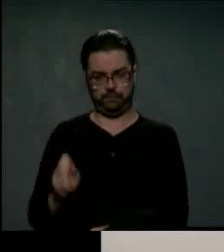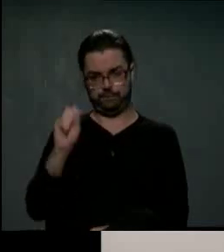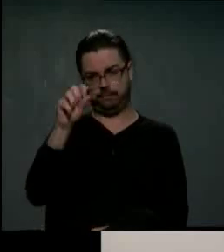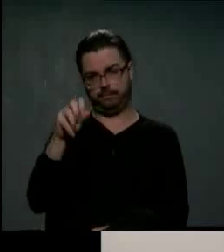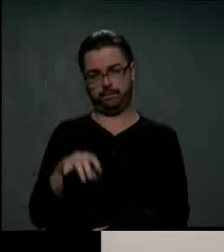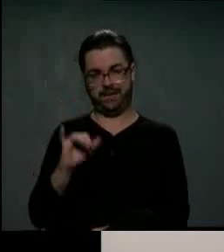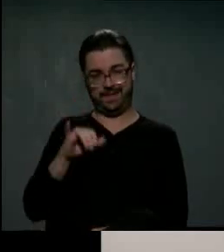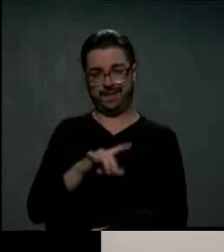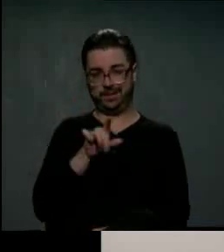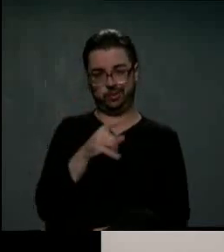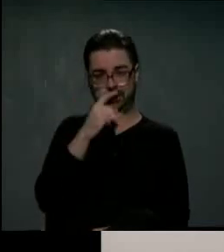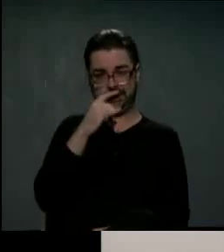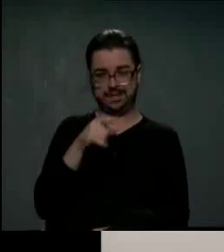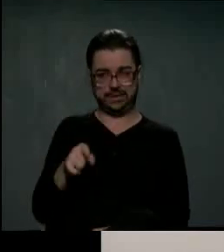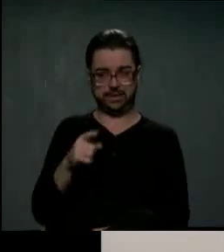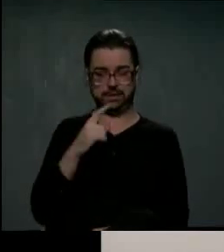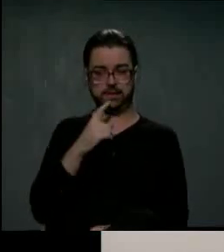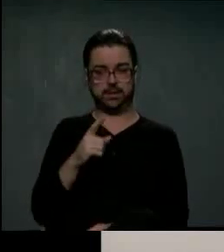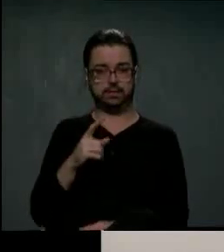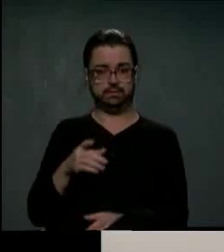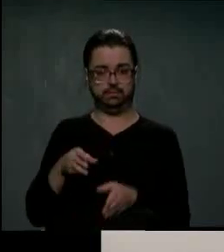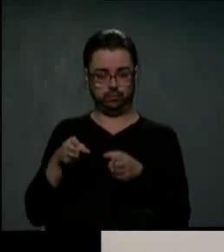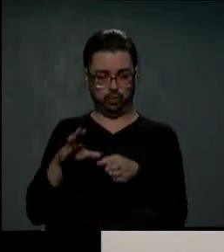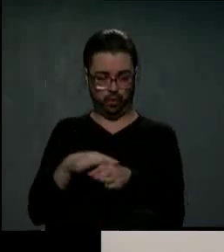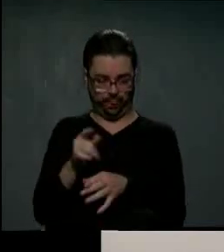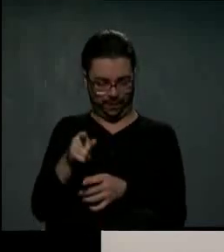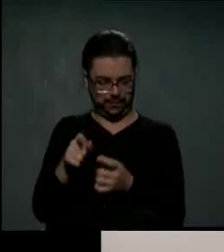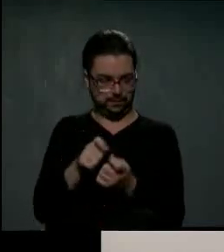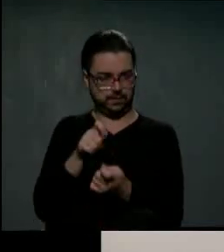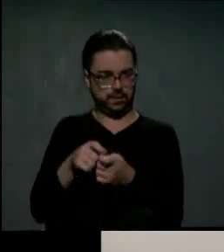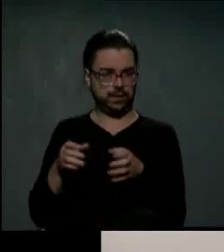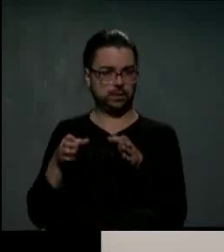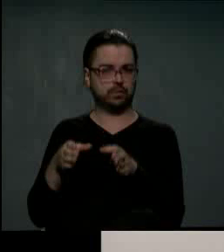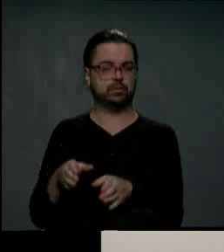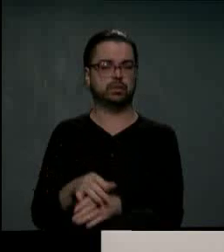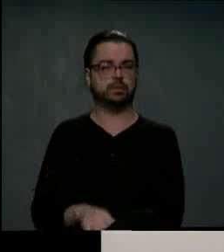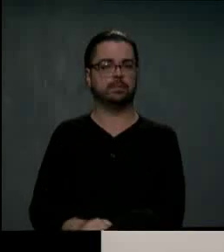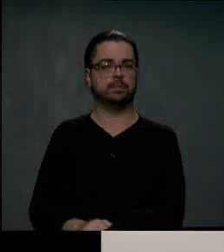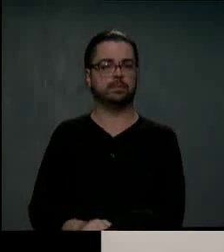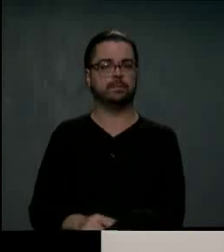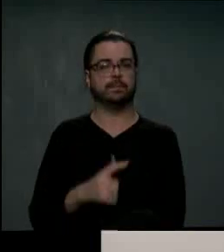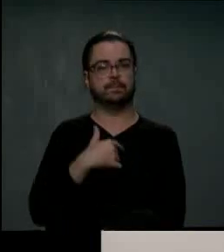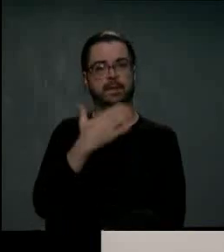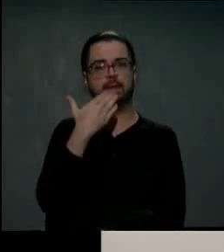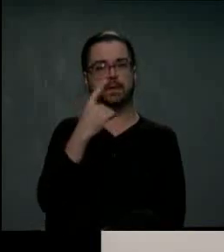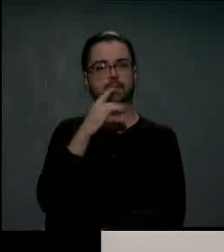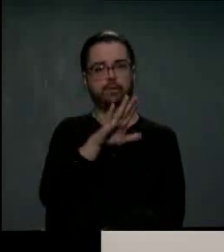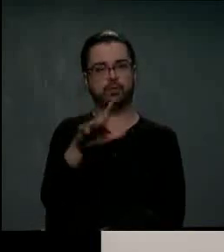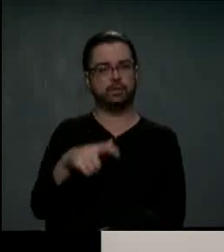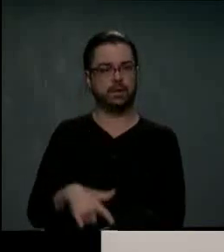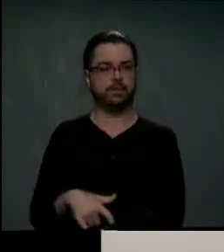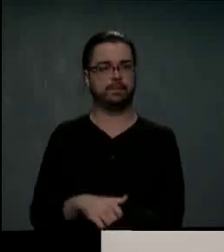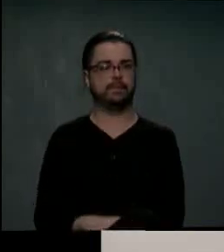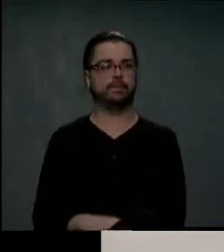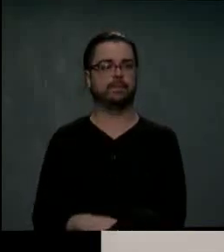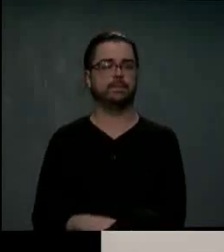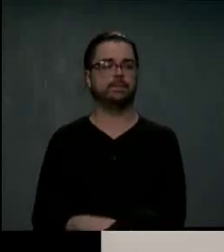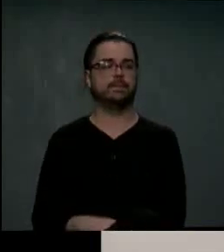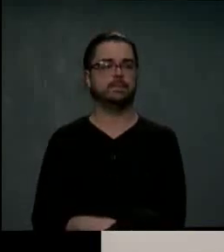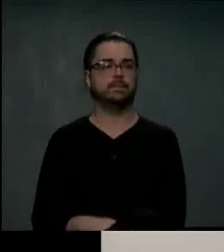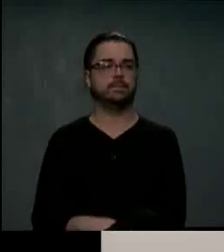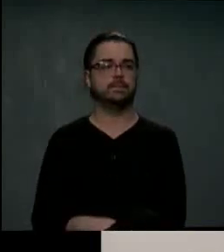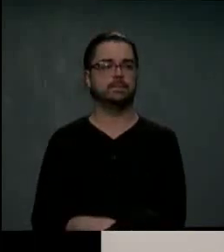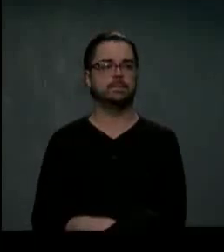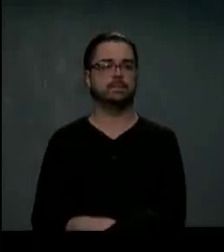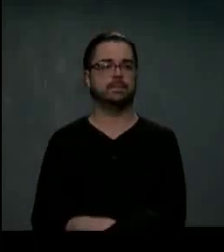then those are just the ones lining up this particular street. I thank you for your time. Thank you,